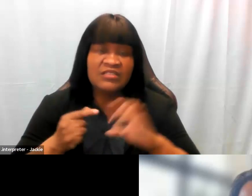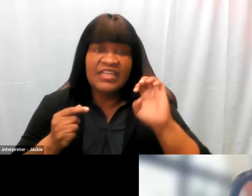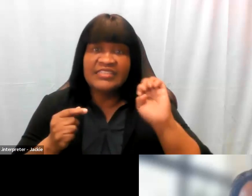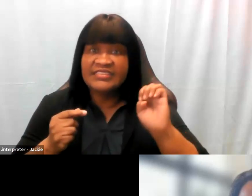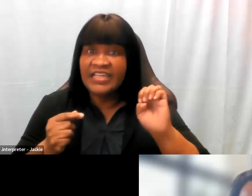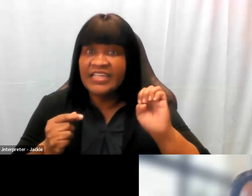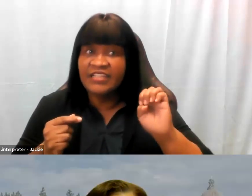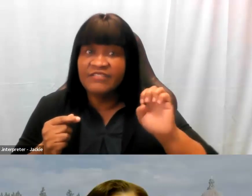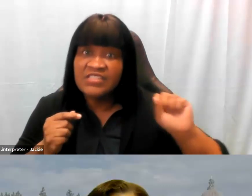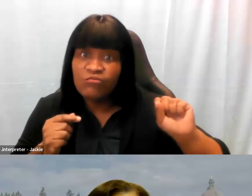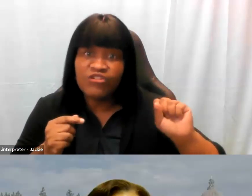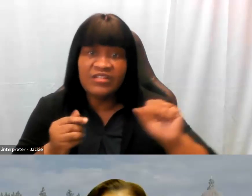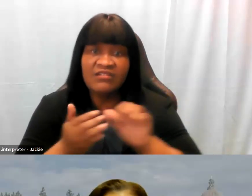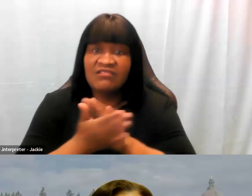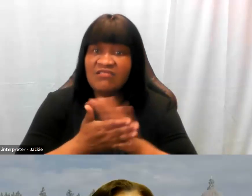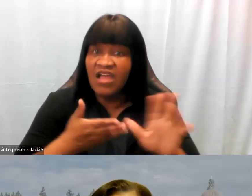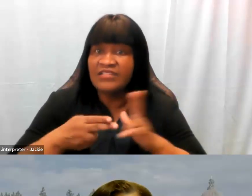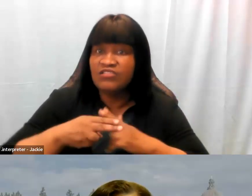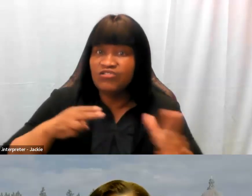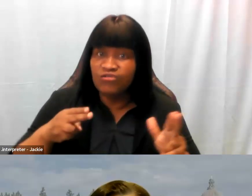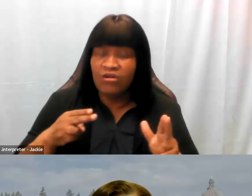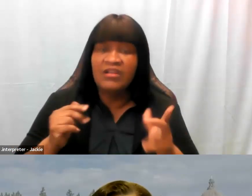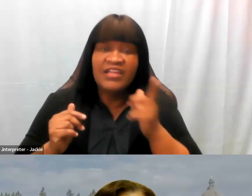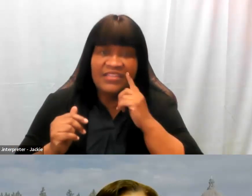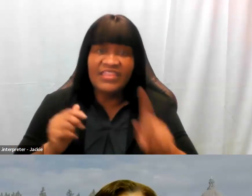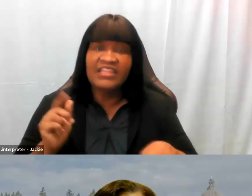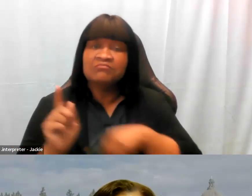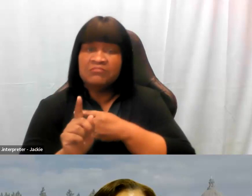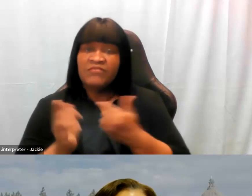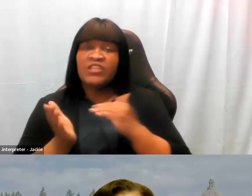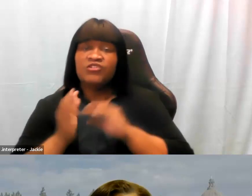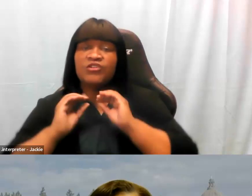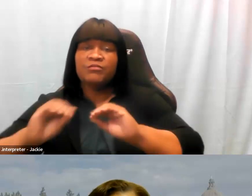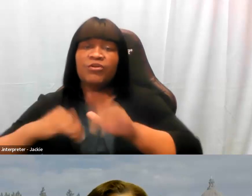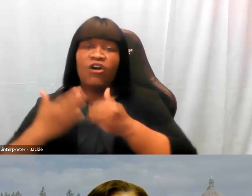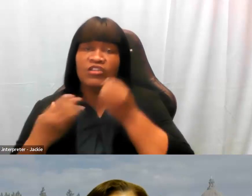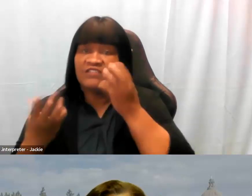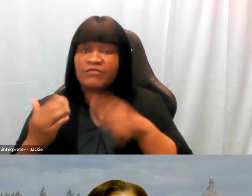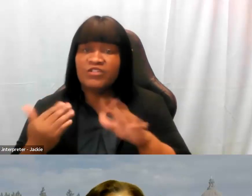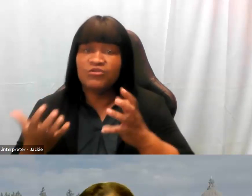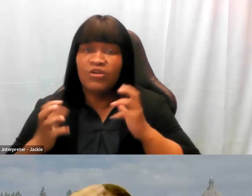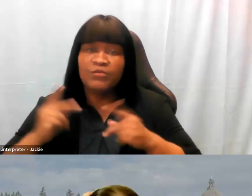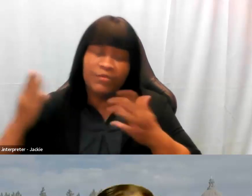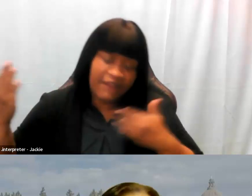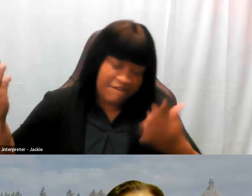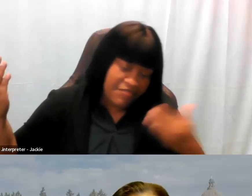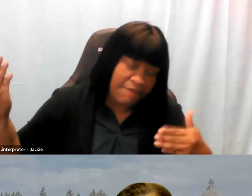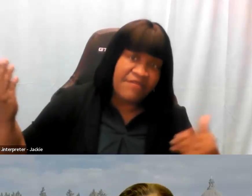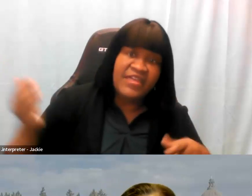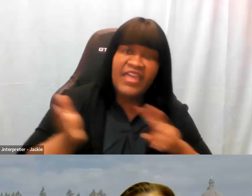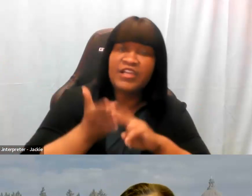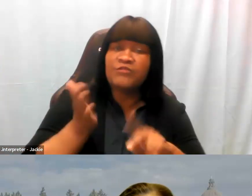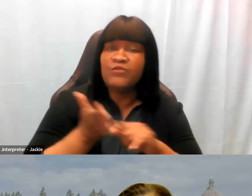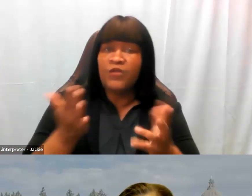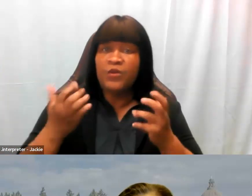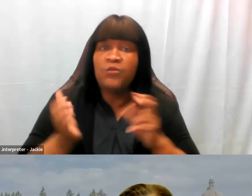that's really nice and short is very helpful. And the back end, you can put in all the information you want so people can flip to it and read the sections they want to